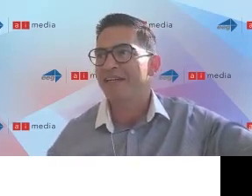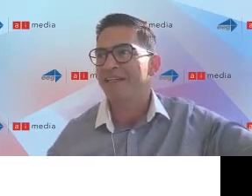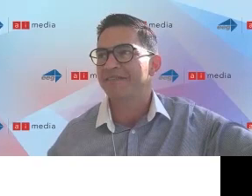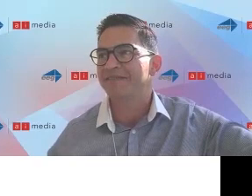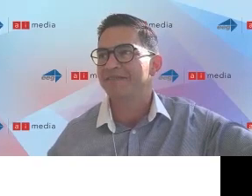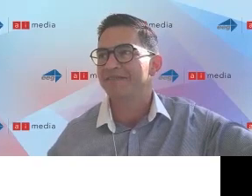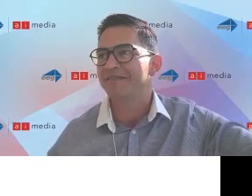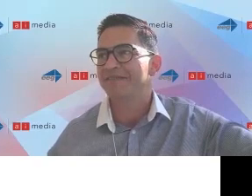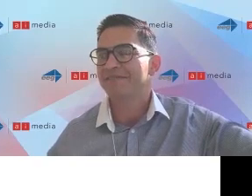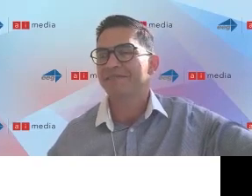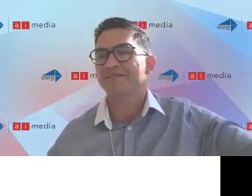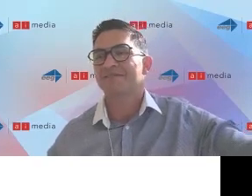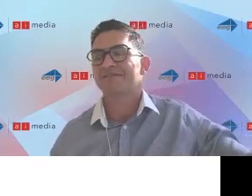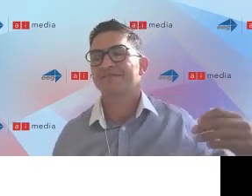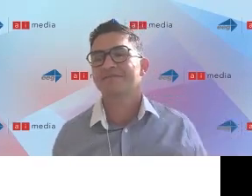of Marketing.